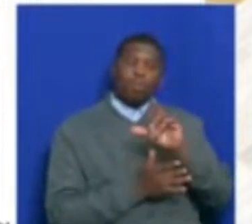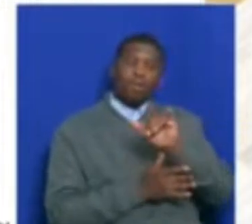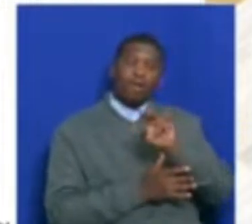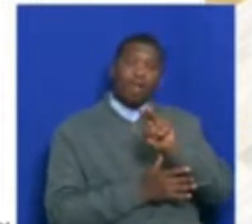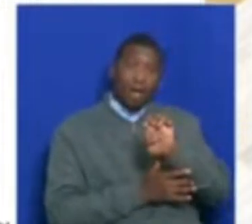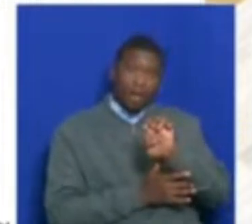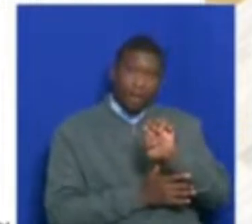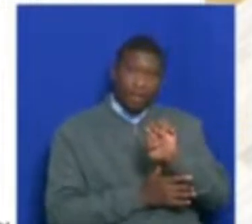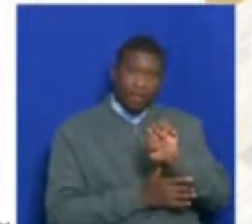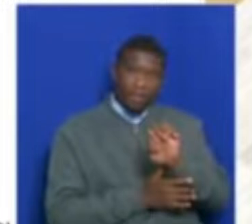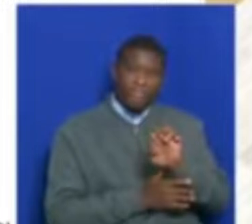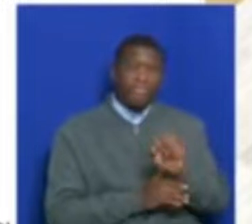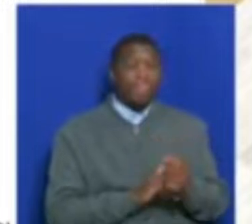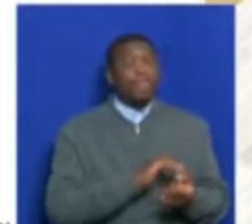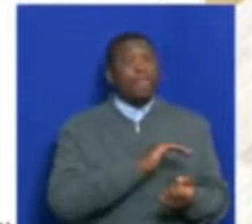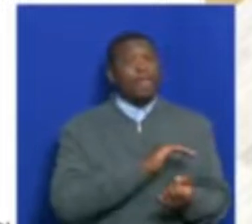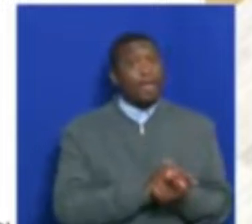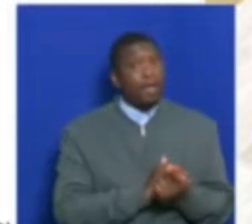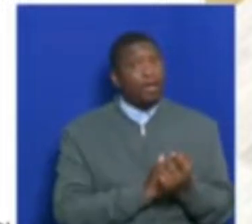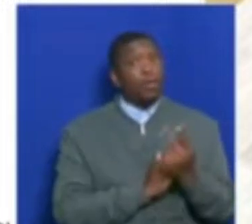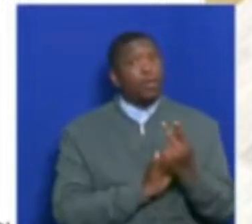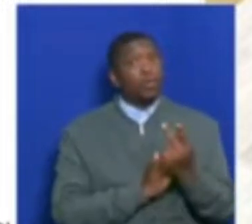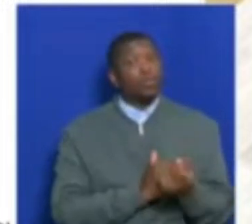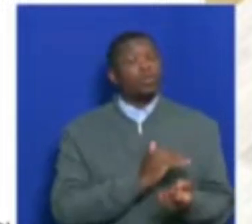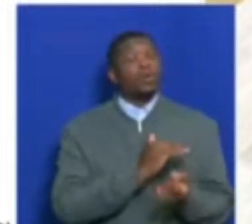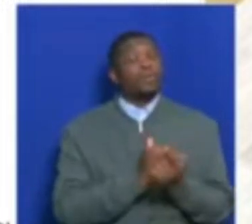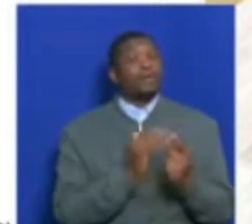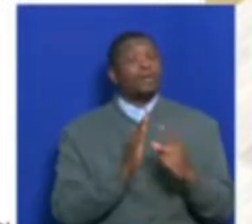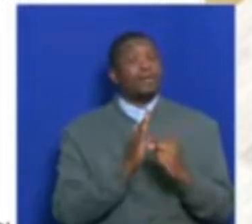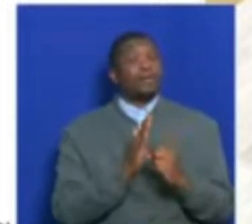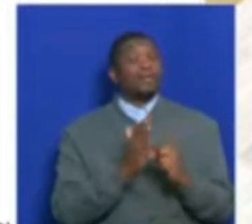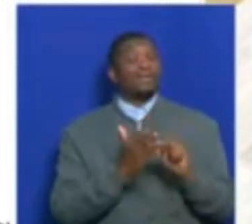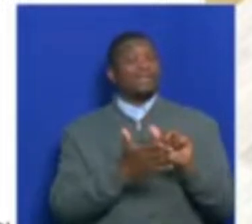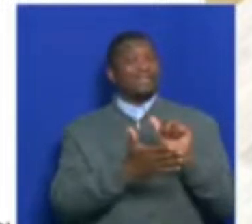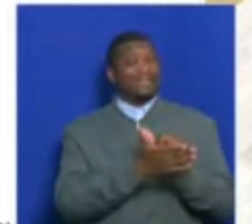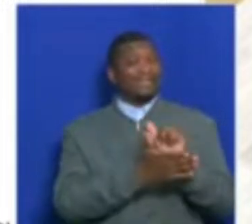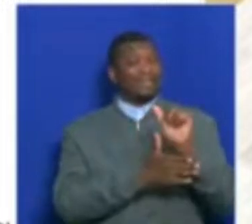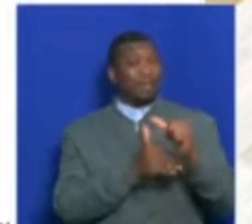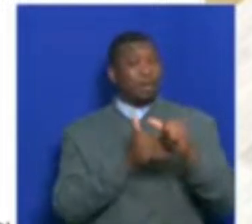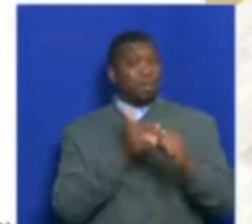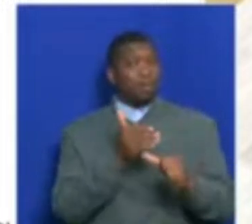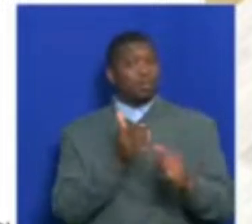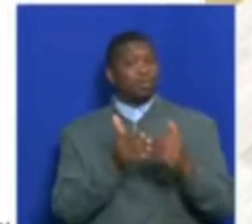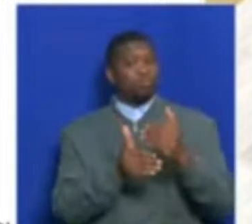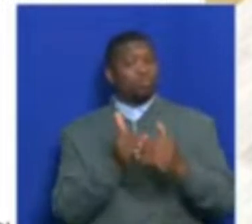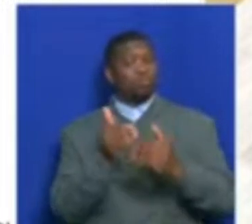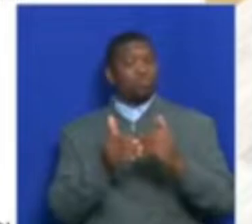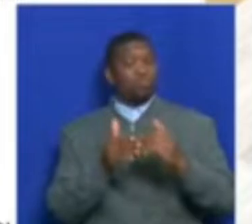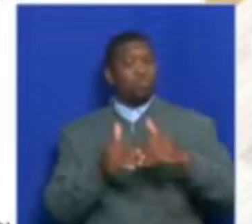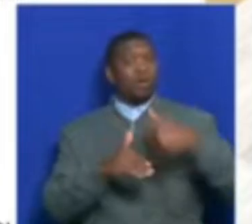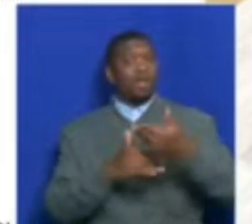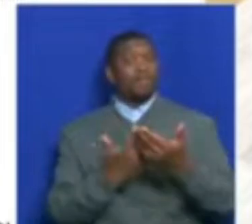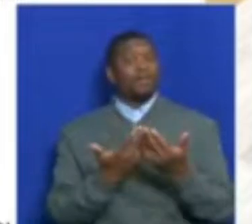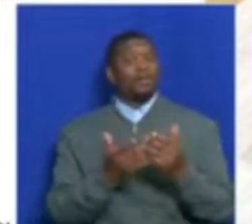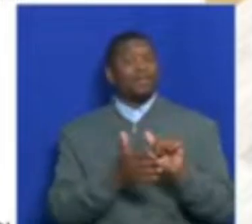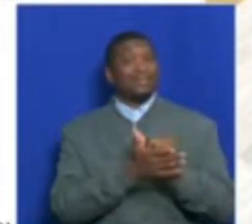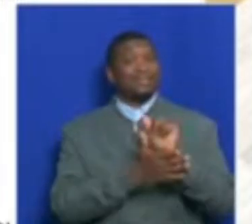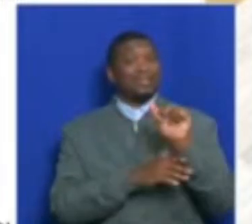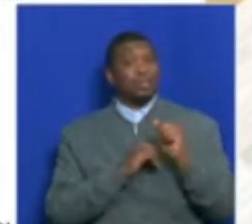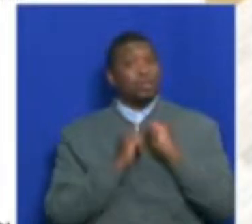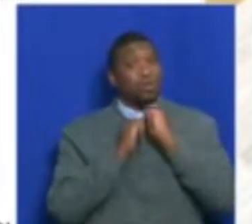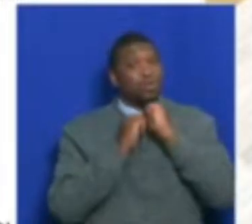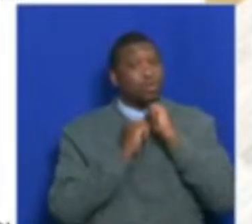that in the 16 months following 16th of August 2022, over 2 million